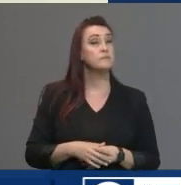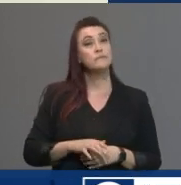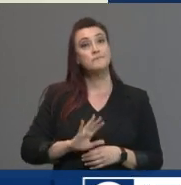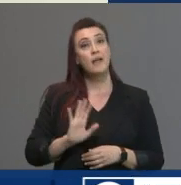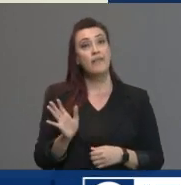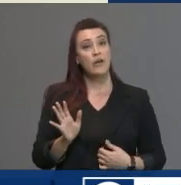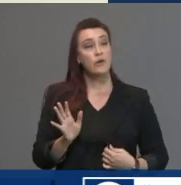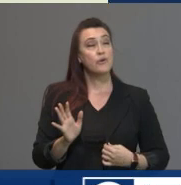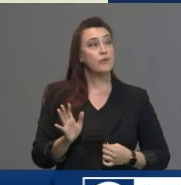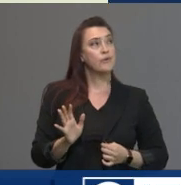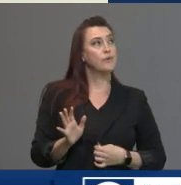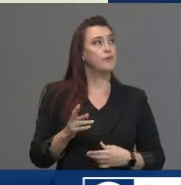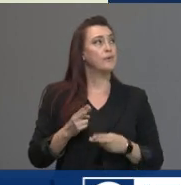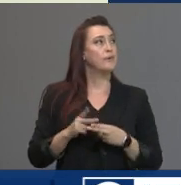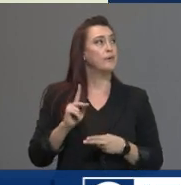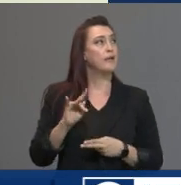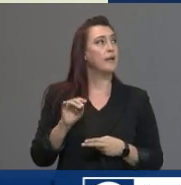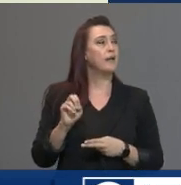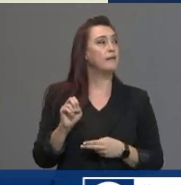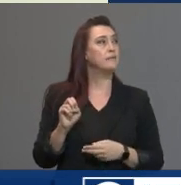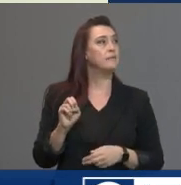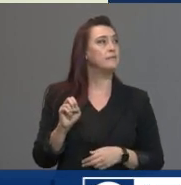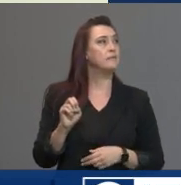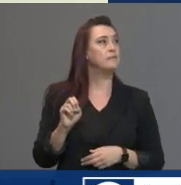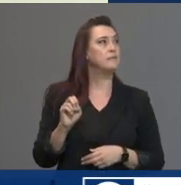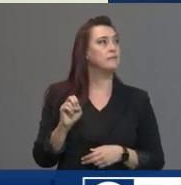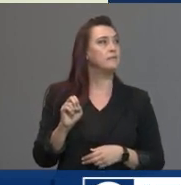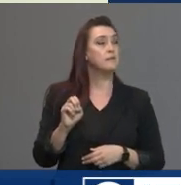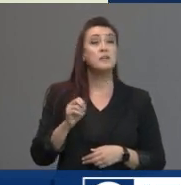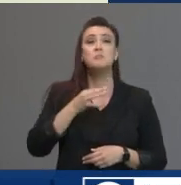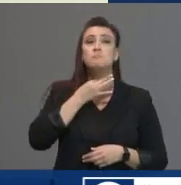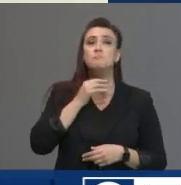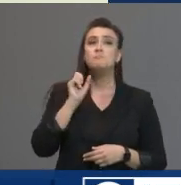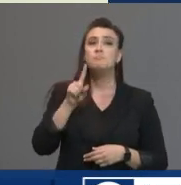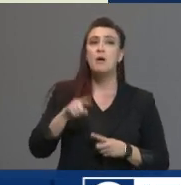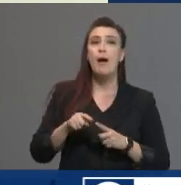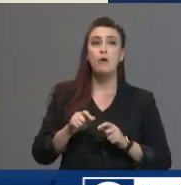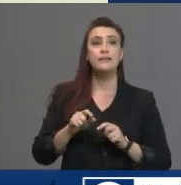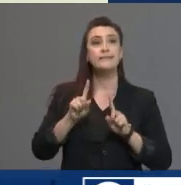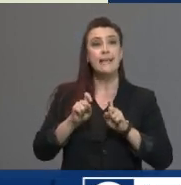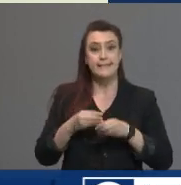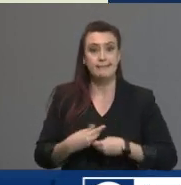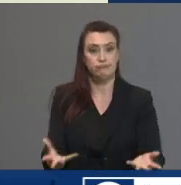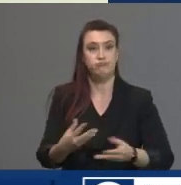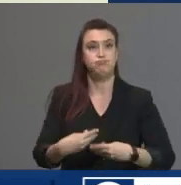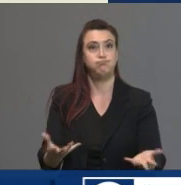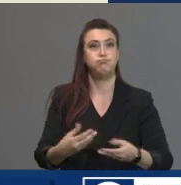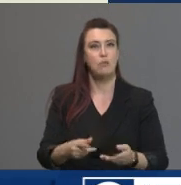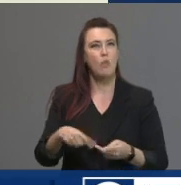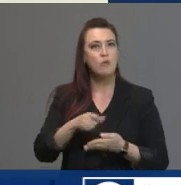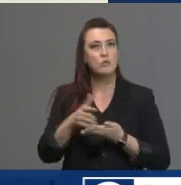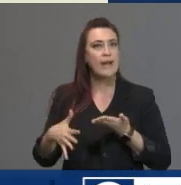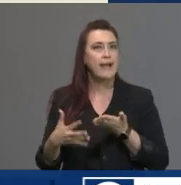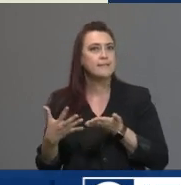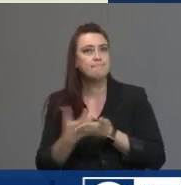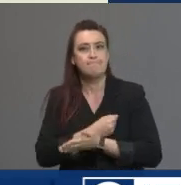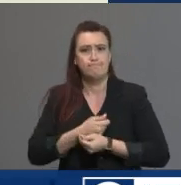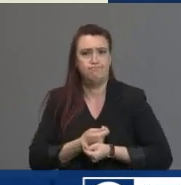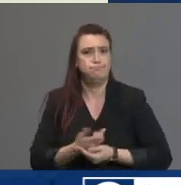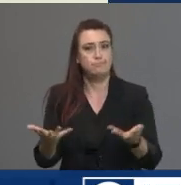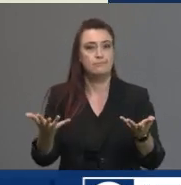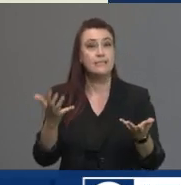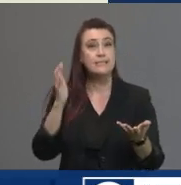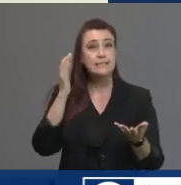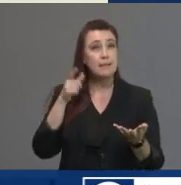ahead. Hi there. I'm wondering about the testing blitz weekends. It looks as though